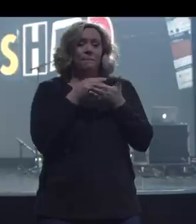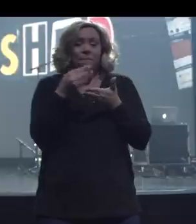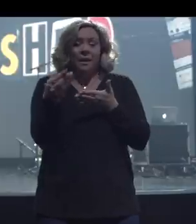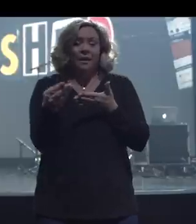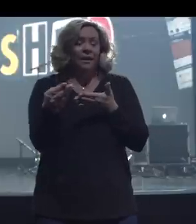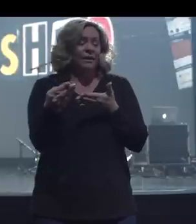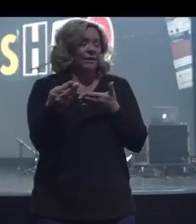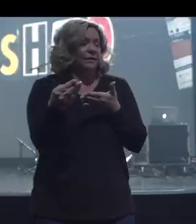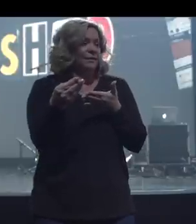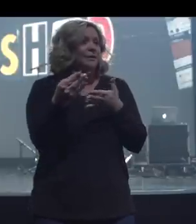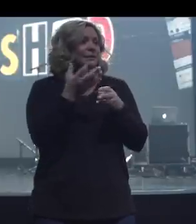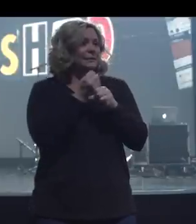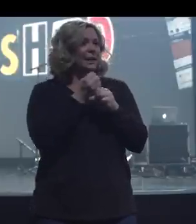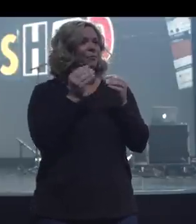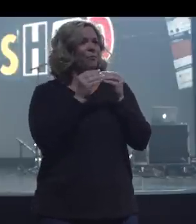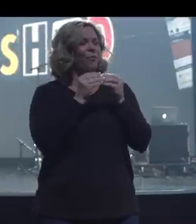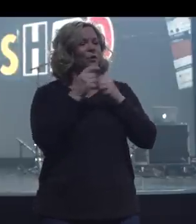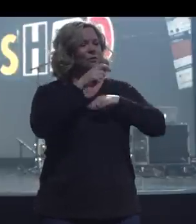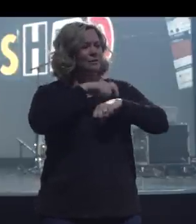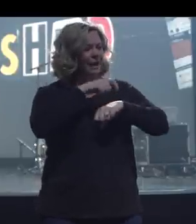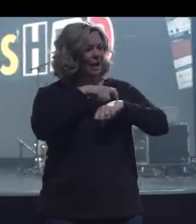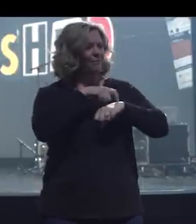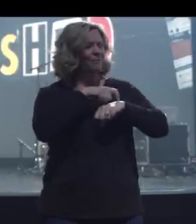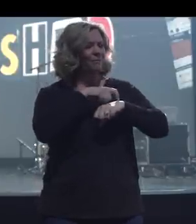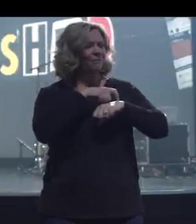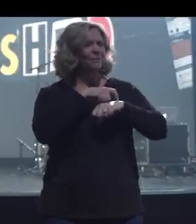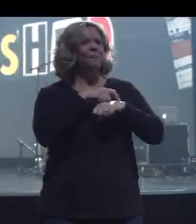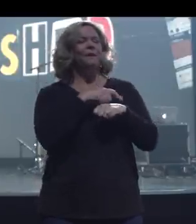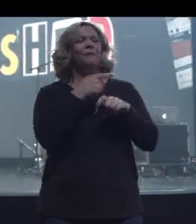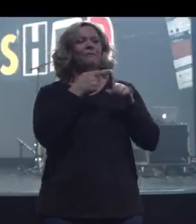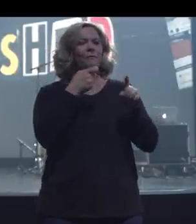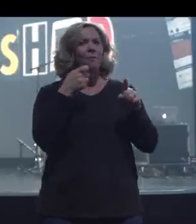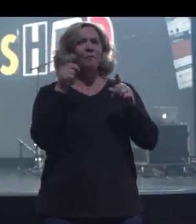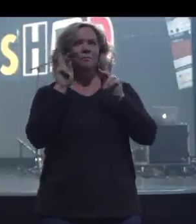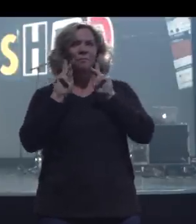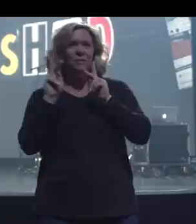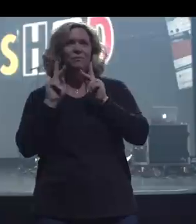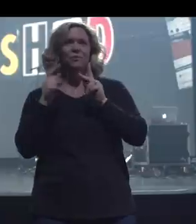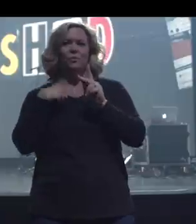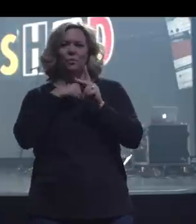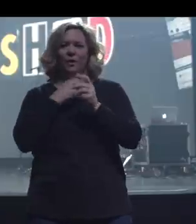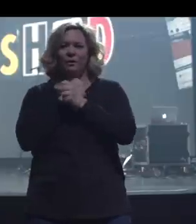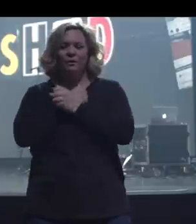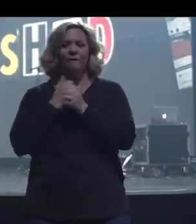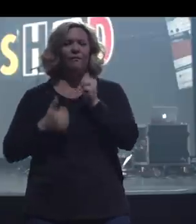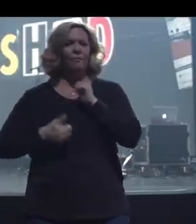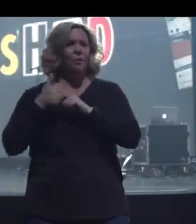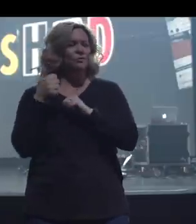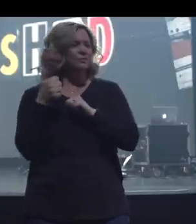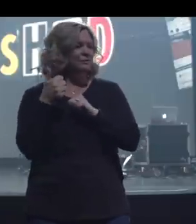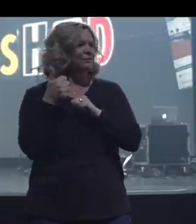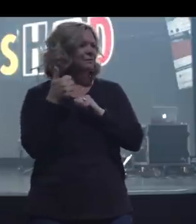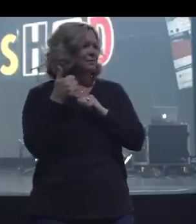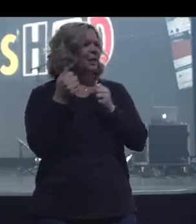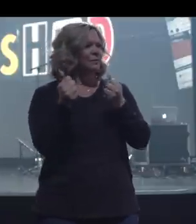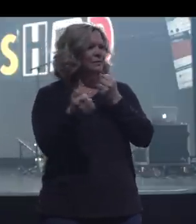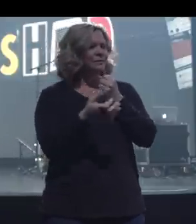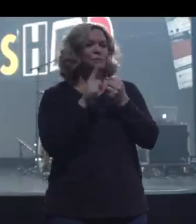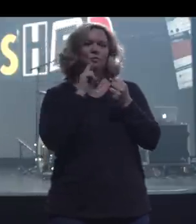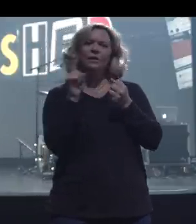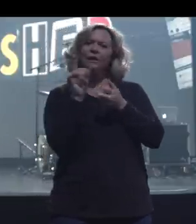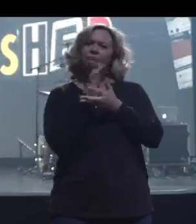purchase take more time from the people that we actually love the most? Do you see how dangerous this is? It's